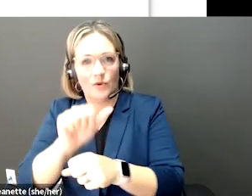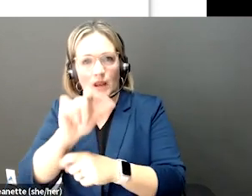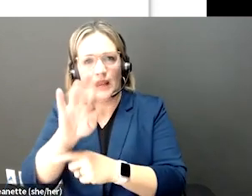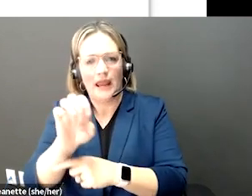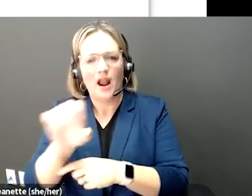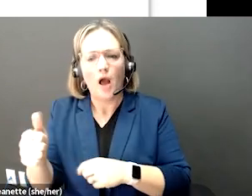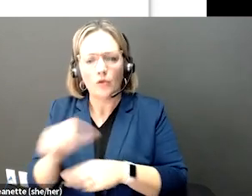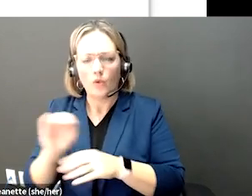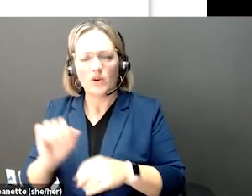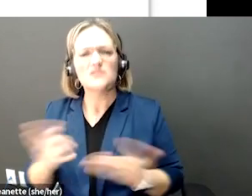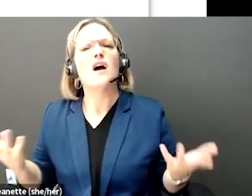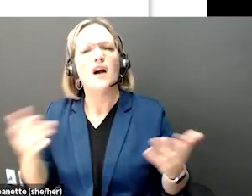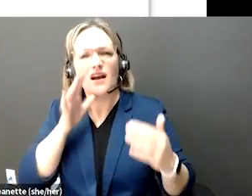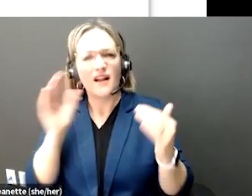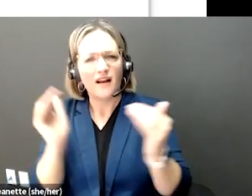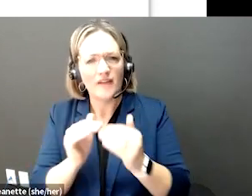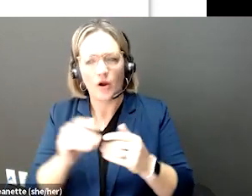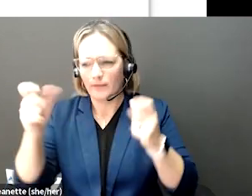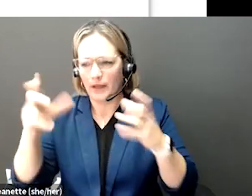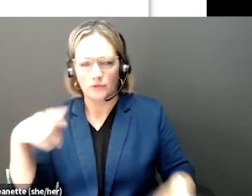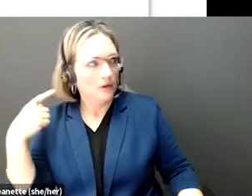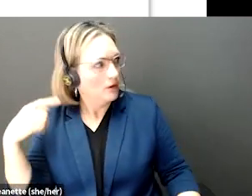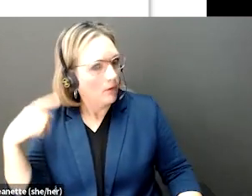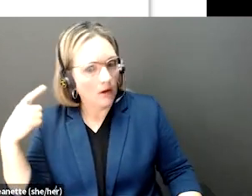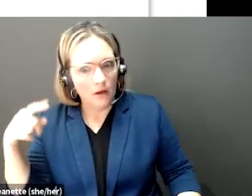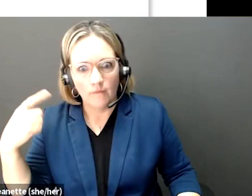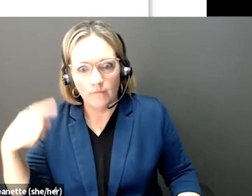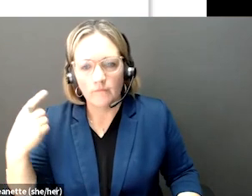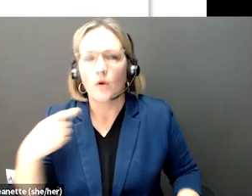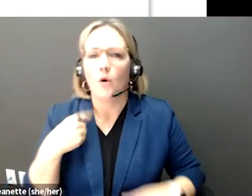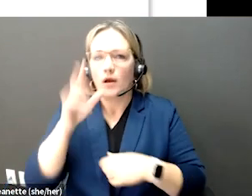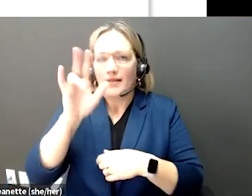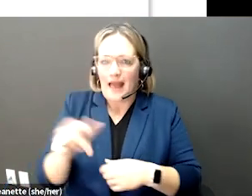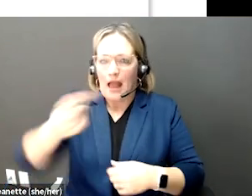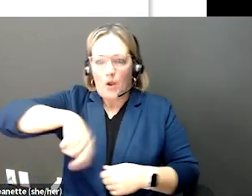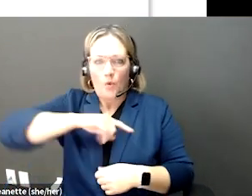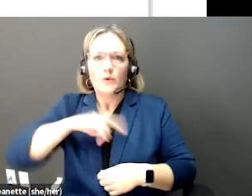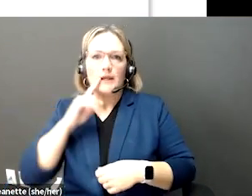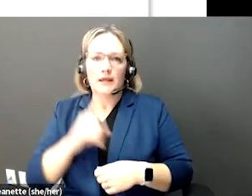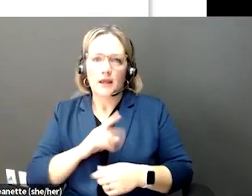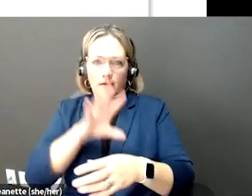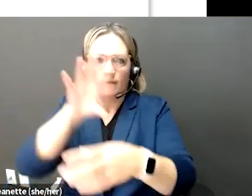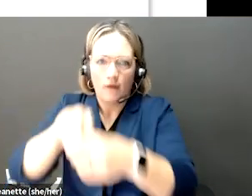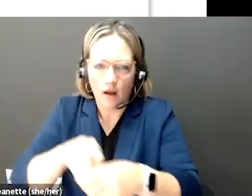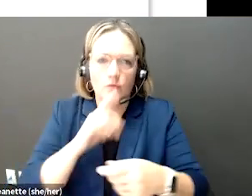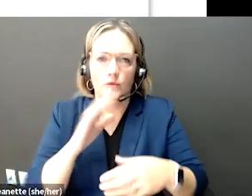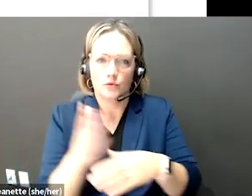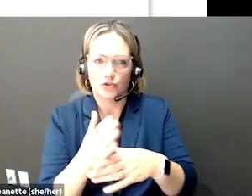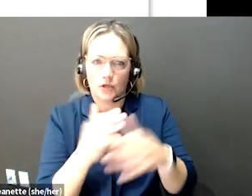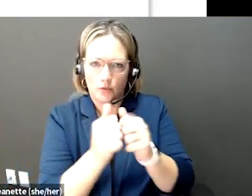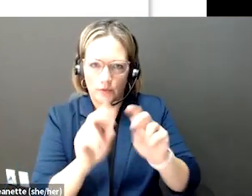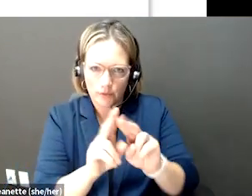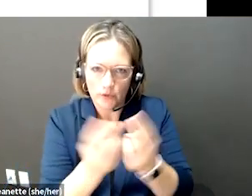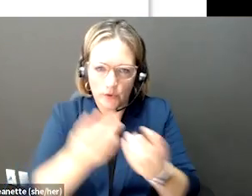by management. This would be one of the trends that the project flags and shares with the union. The union and the